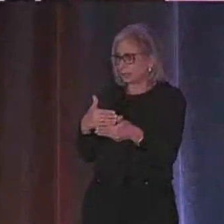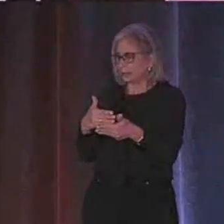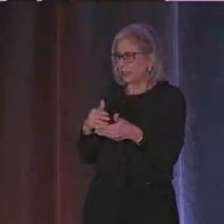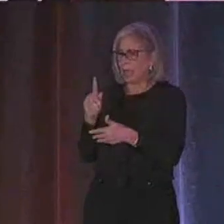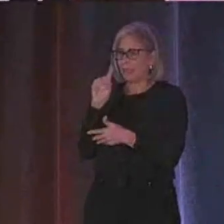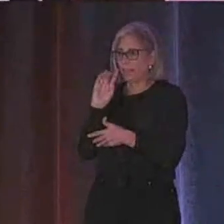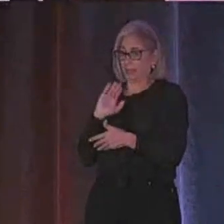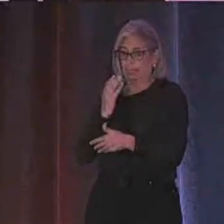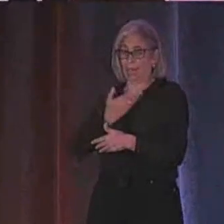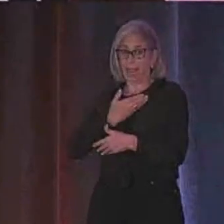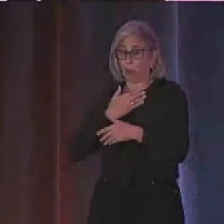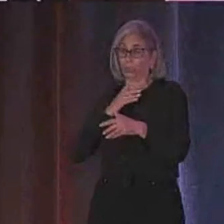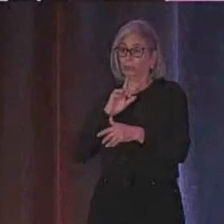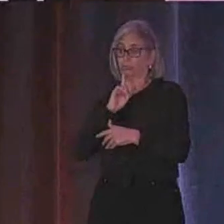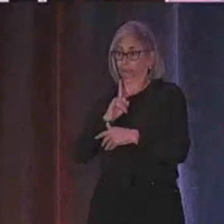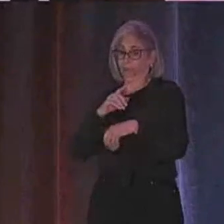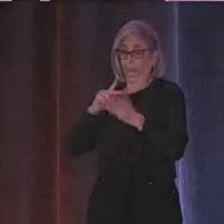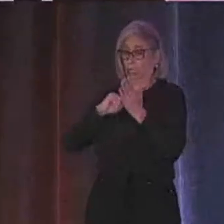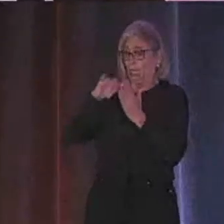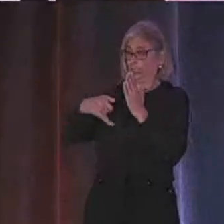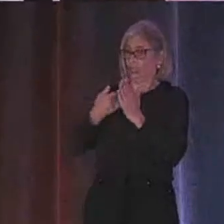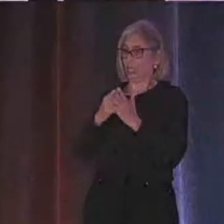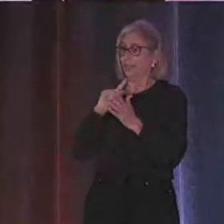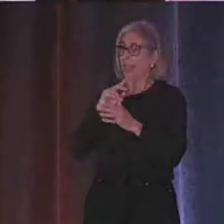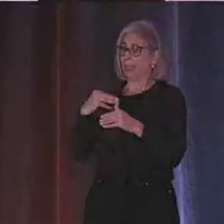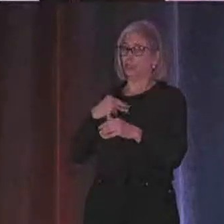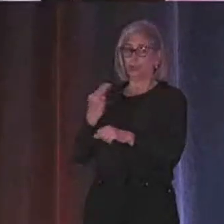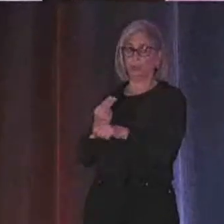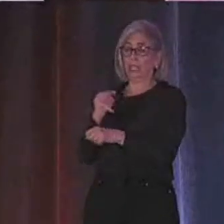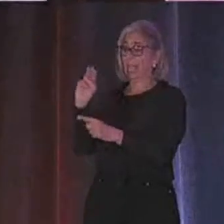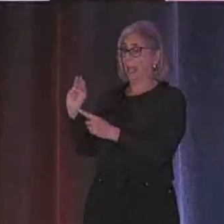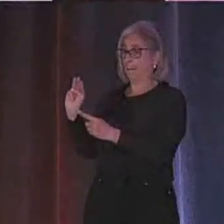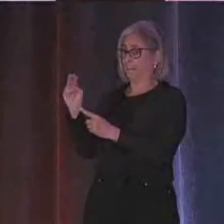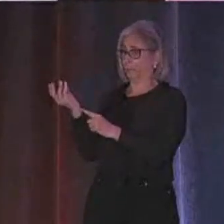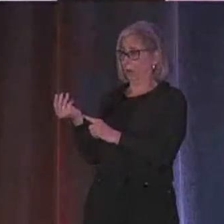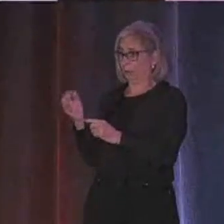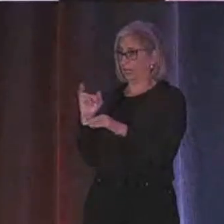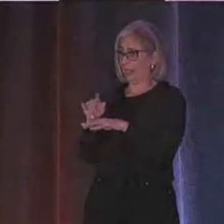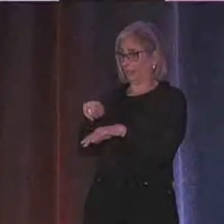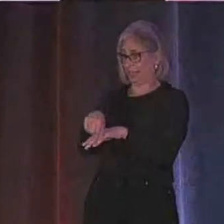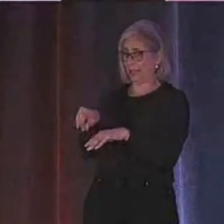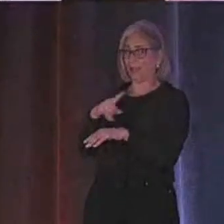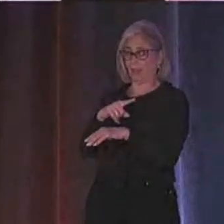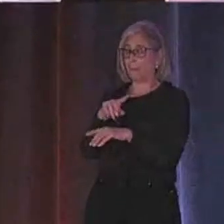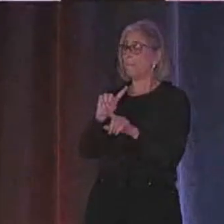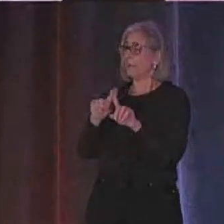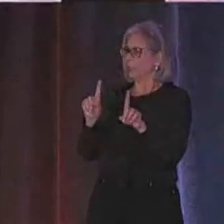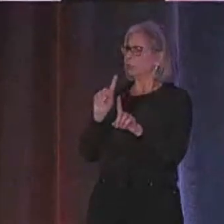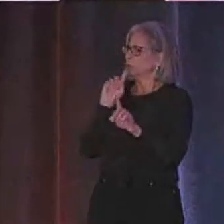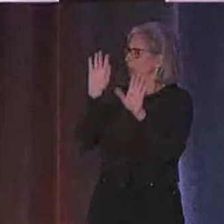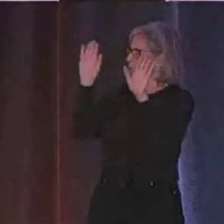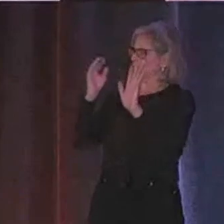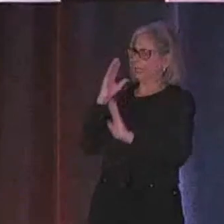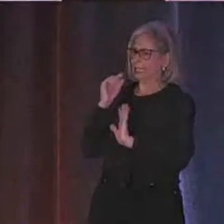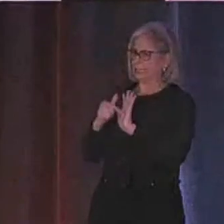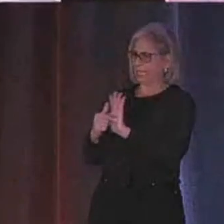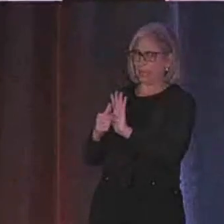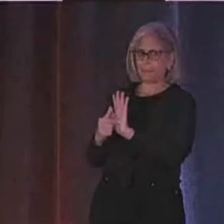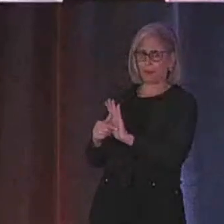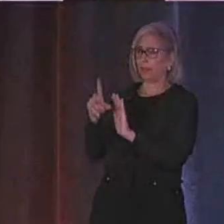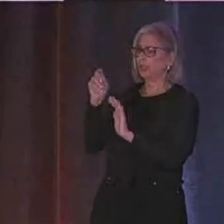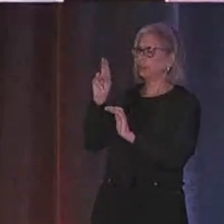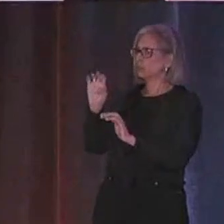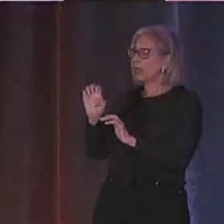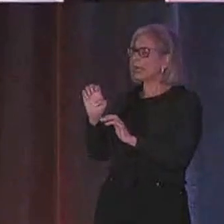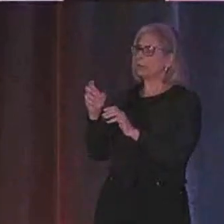in our actual project, I use the env property on the material, but this is a really great example of Dre, you can just